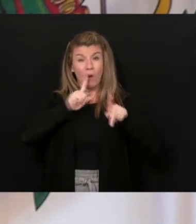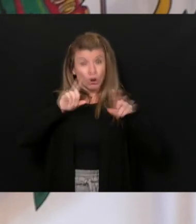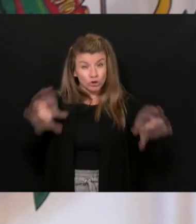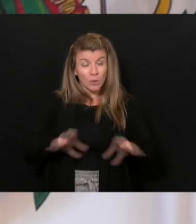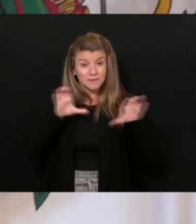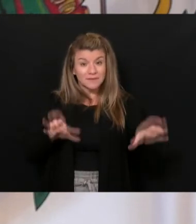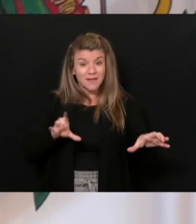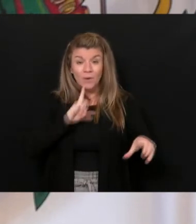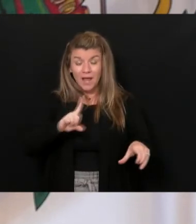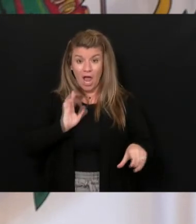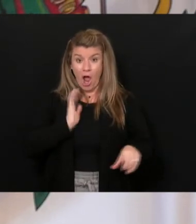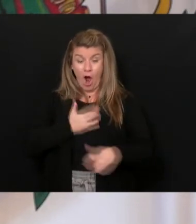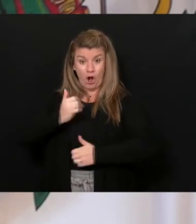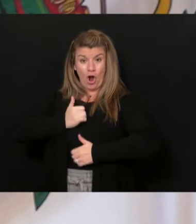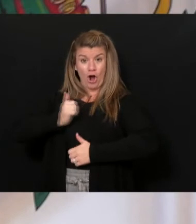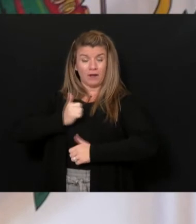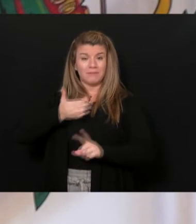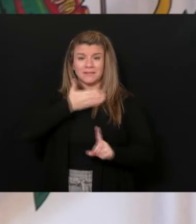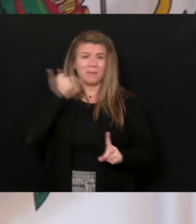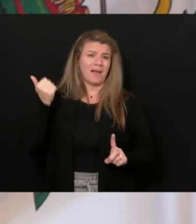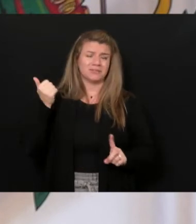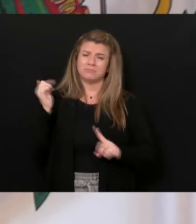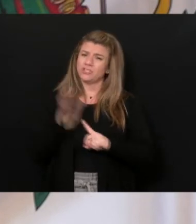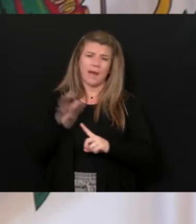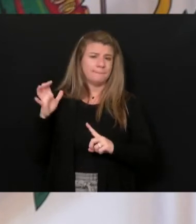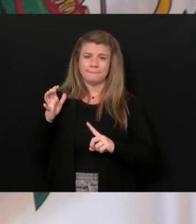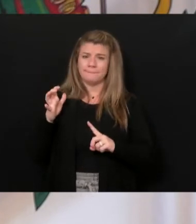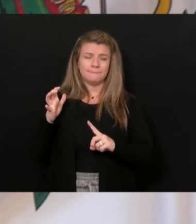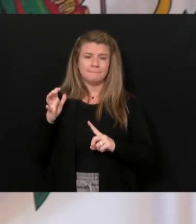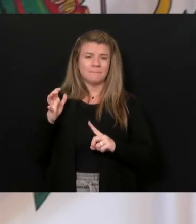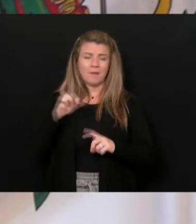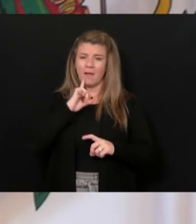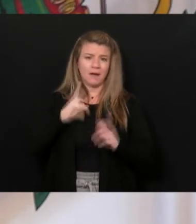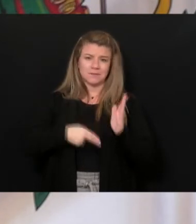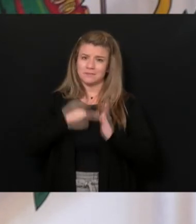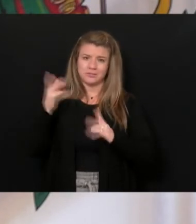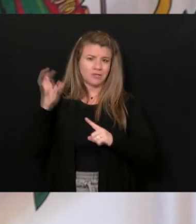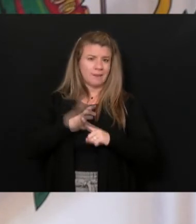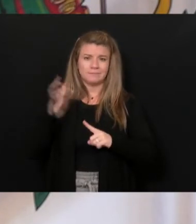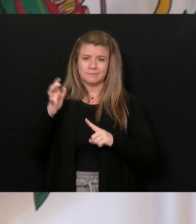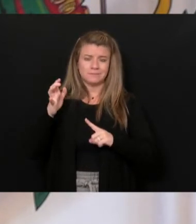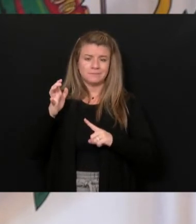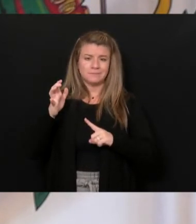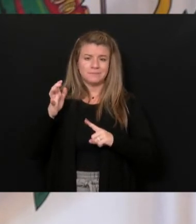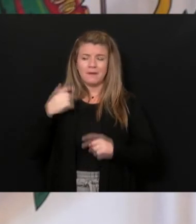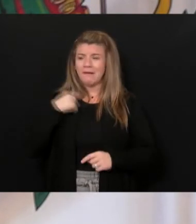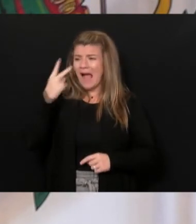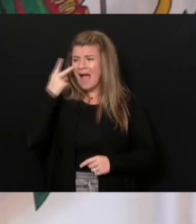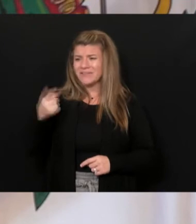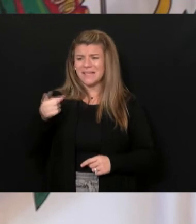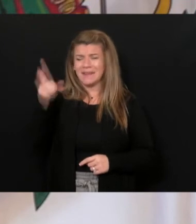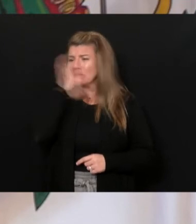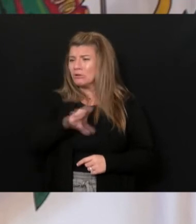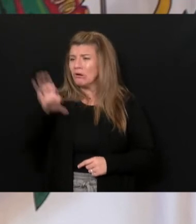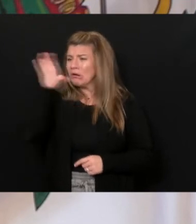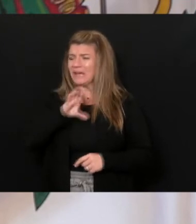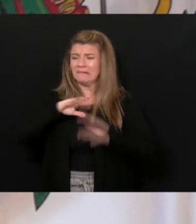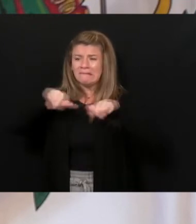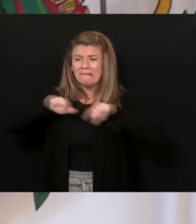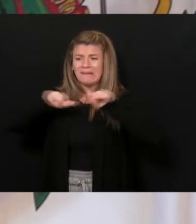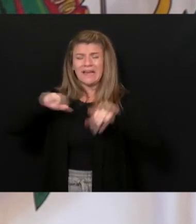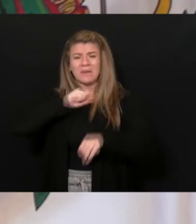our Guard's the best. I mean, they can't be any better. Like I said, I've seen them wade in the mud looking for bodies, and I've seen